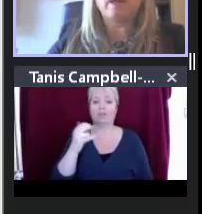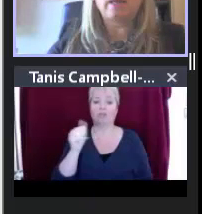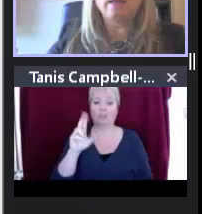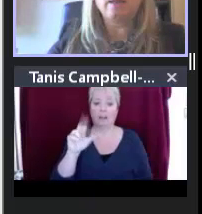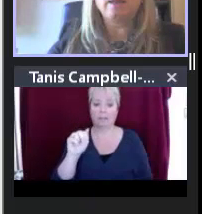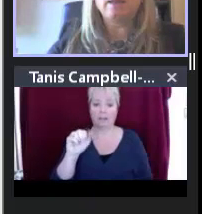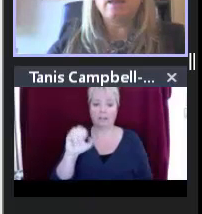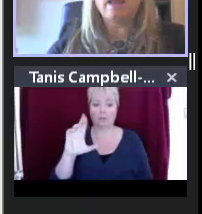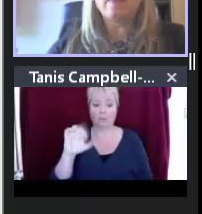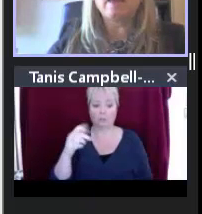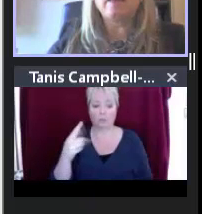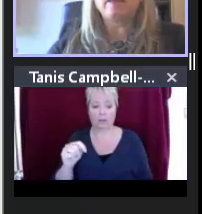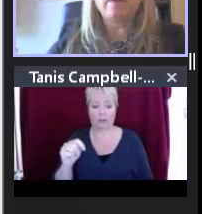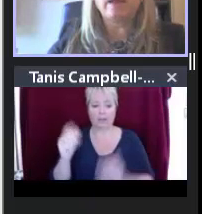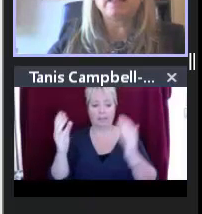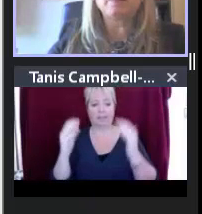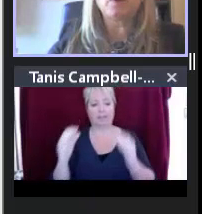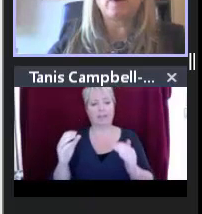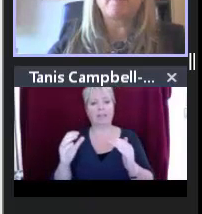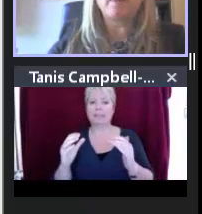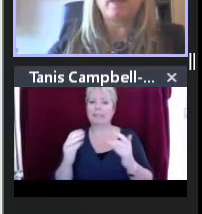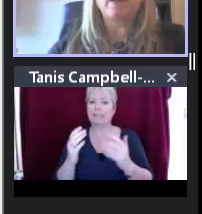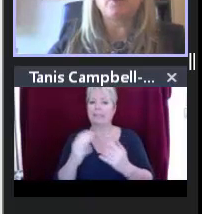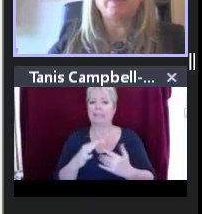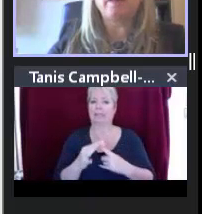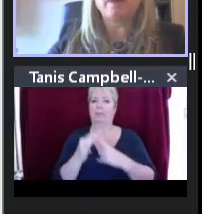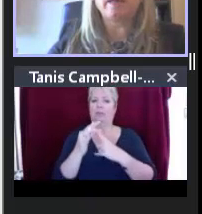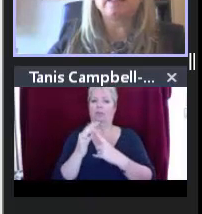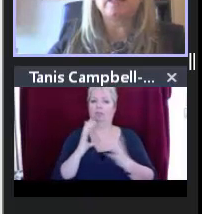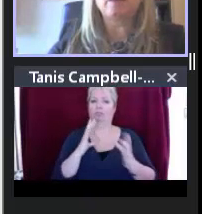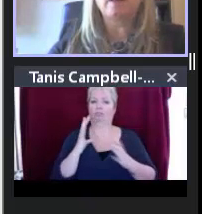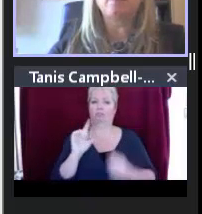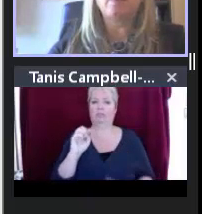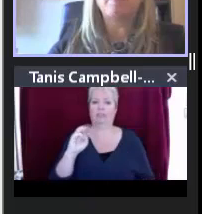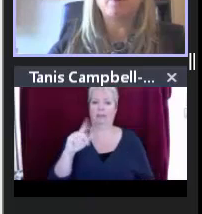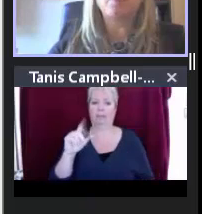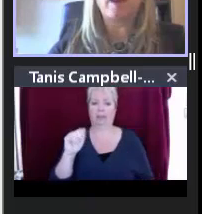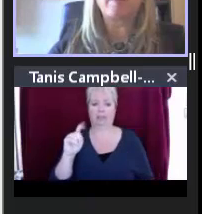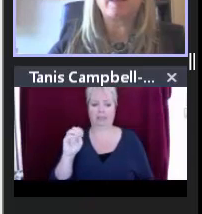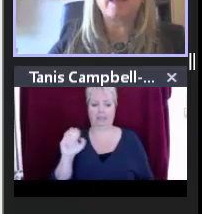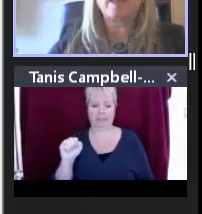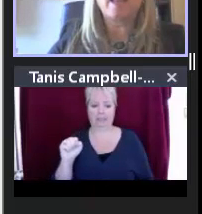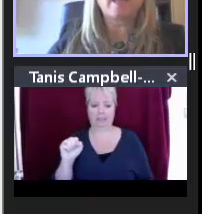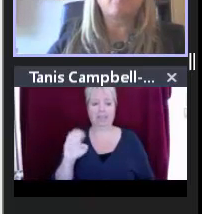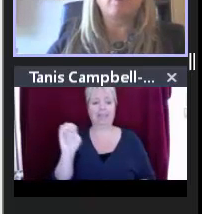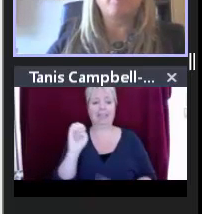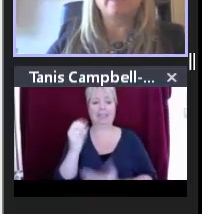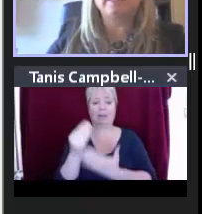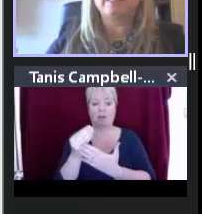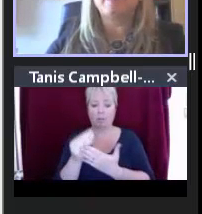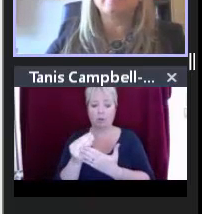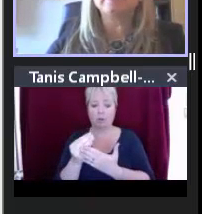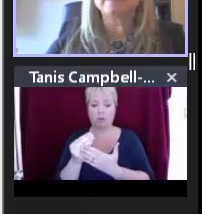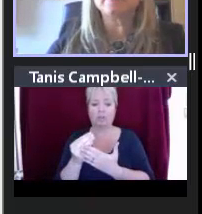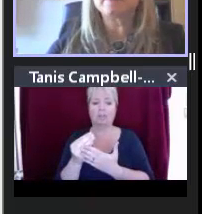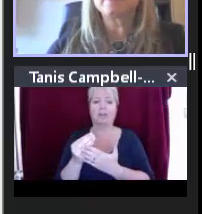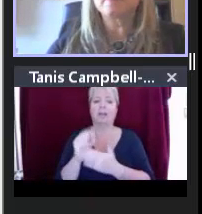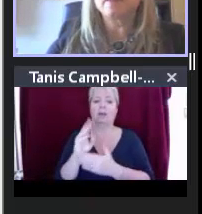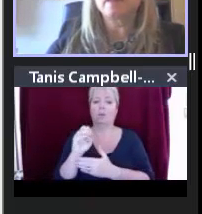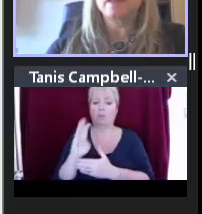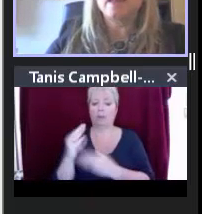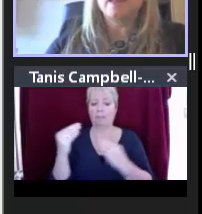web marketing, and then in the advanced program, PHP, MySQL, web programming, and WordPress